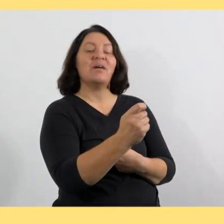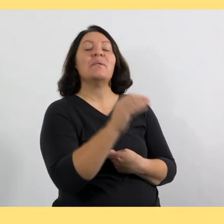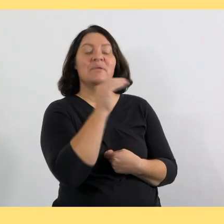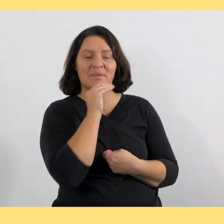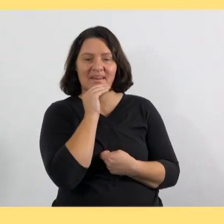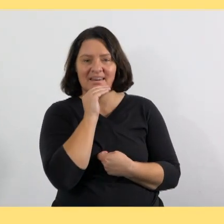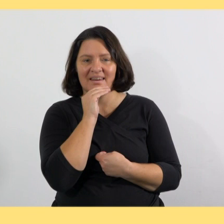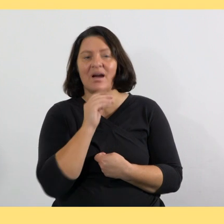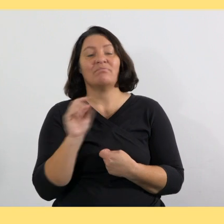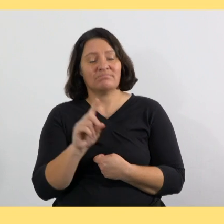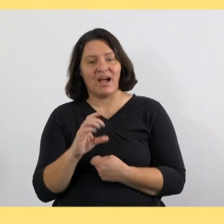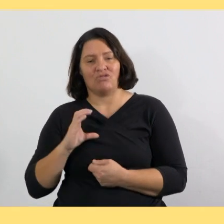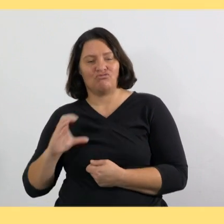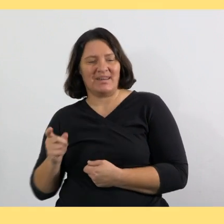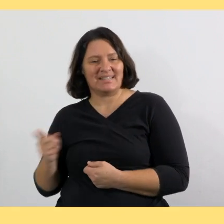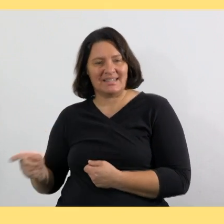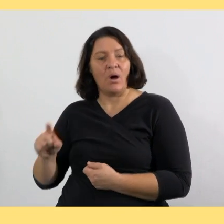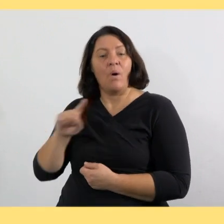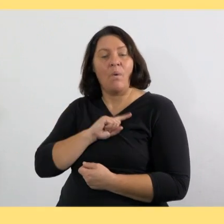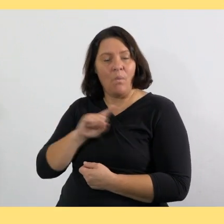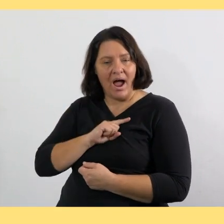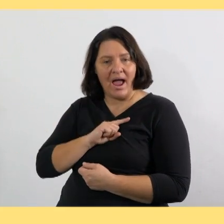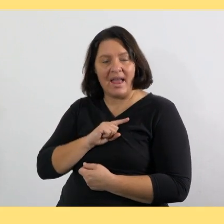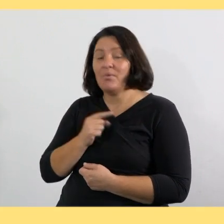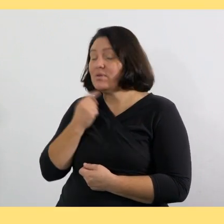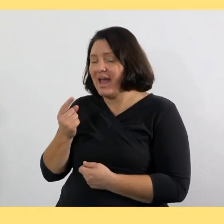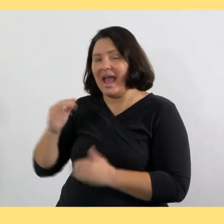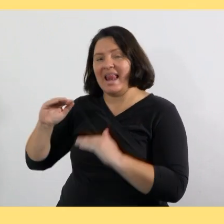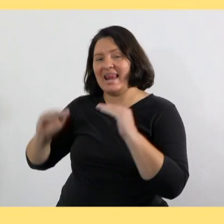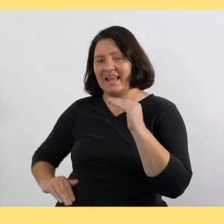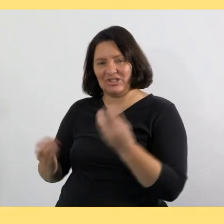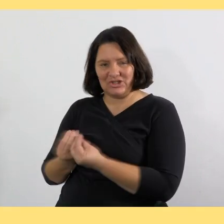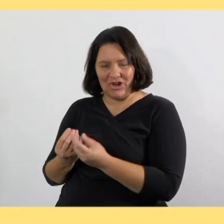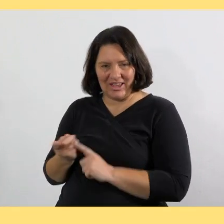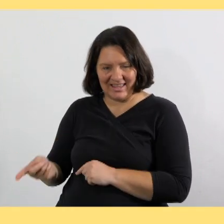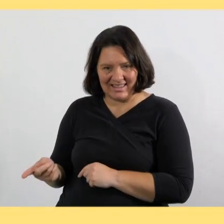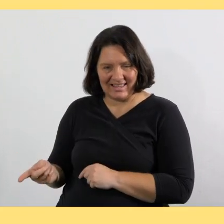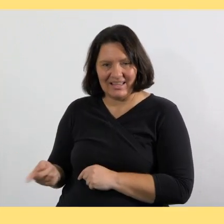I say? Remember, we are coming here, and I'm going to now say